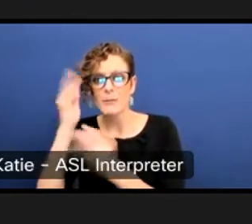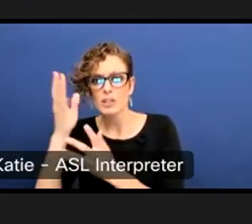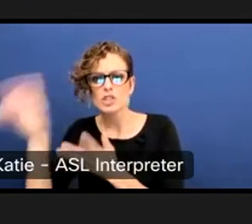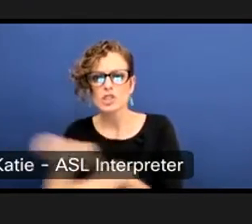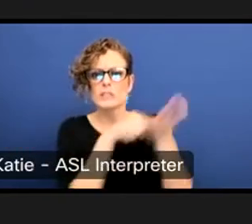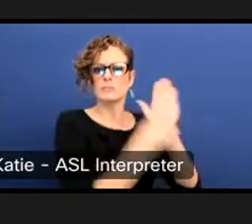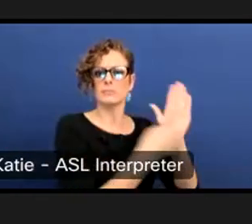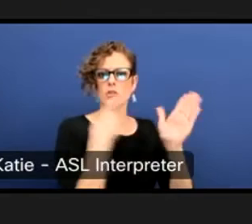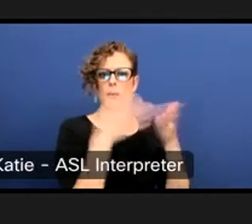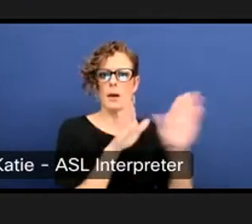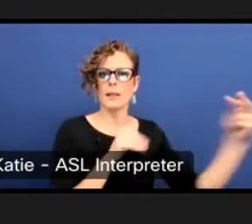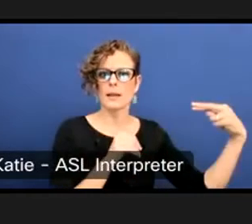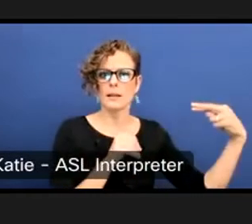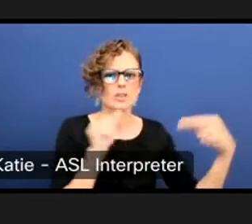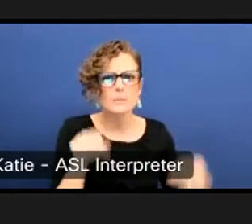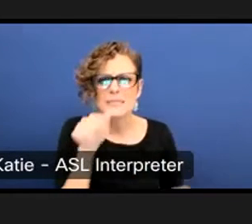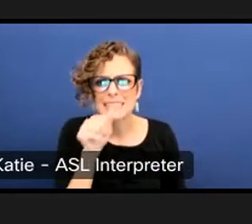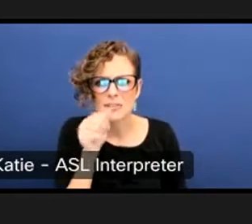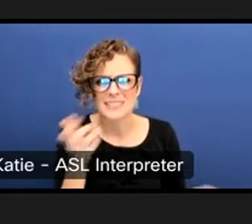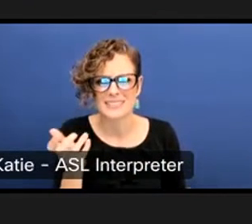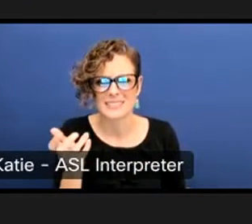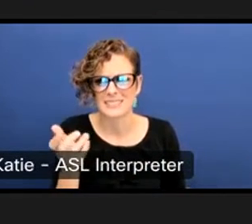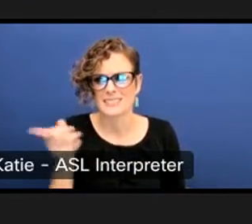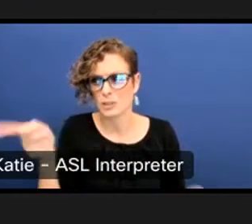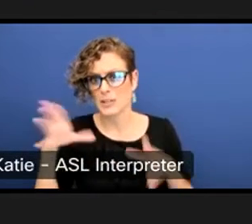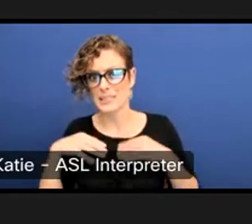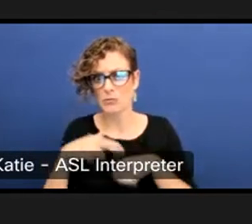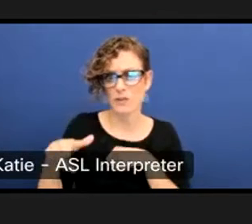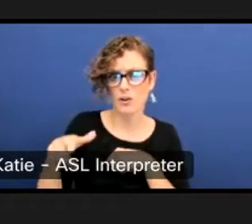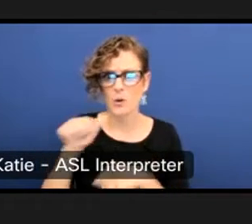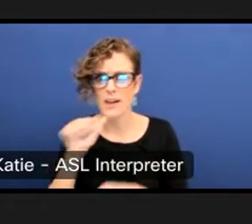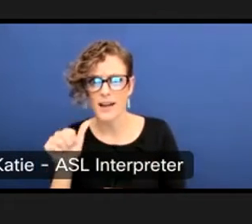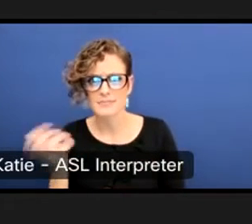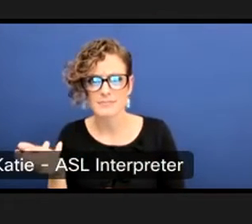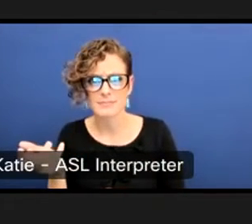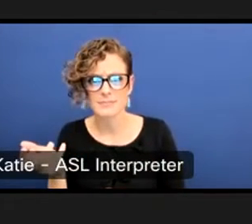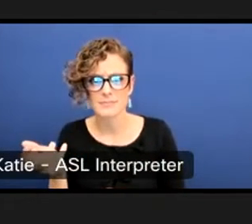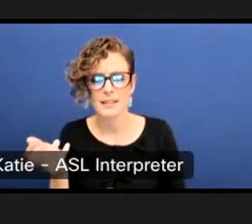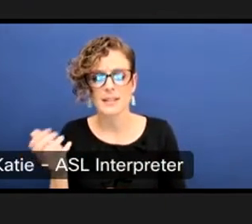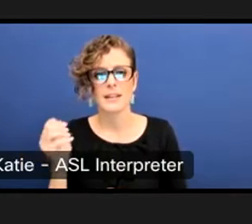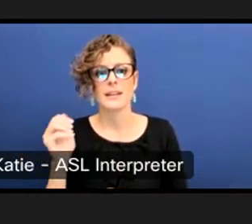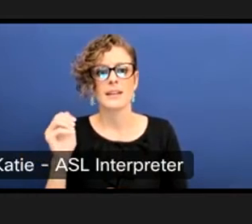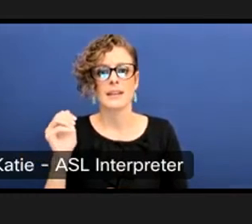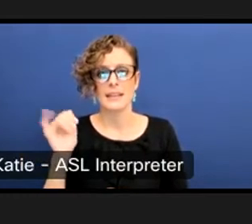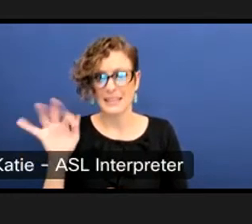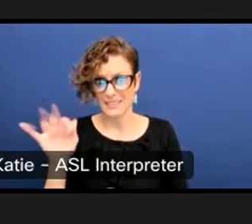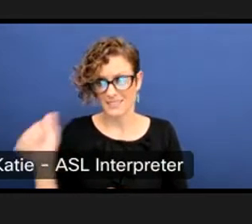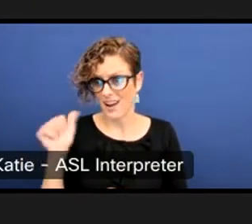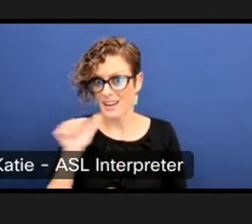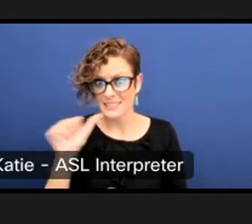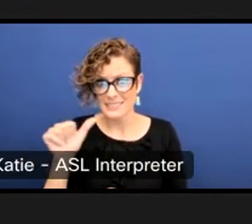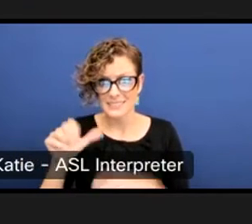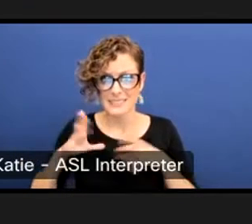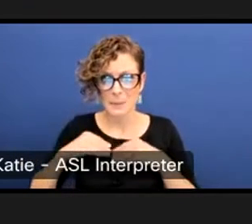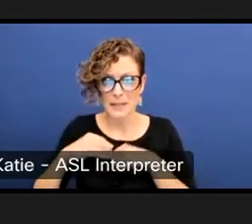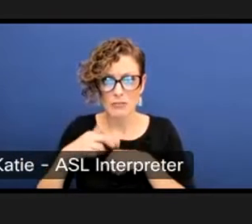things, folks, like whether or not people accept referrals or don't accept referrals. If we have a referral hold on someone, then we should have that information,